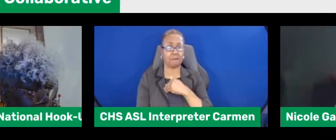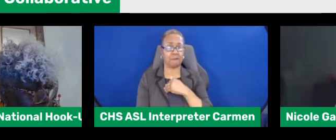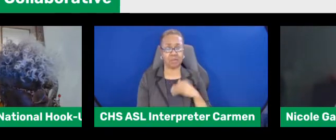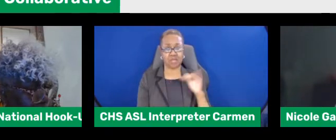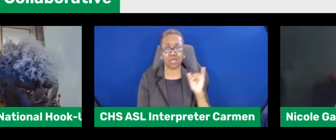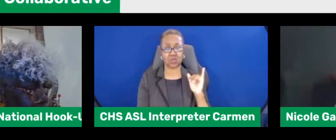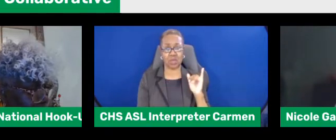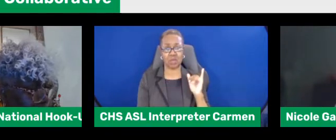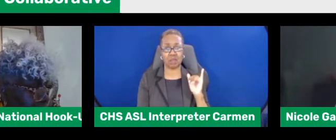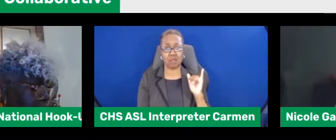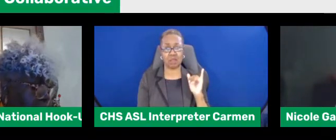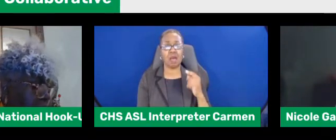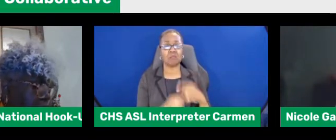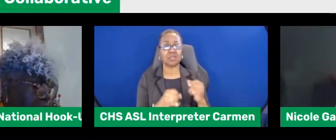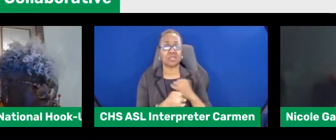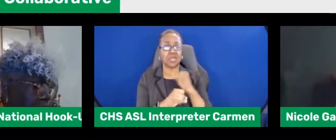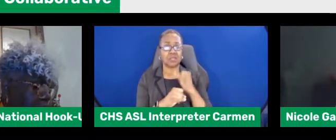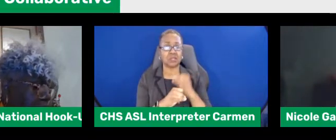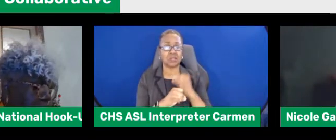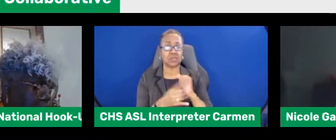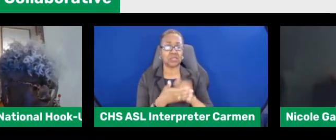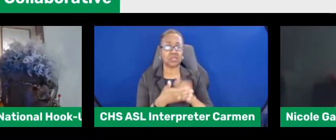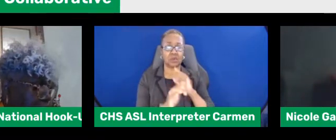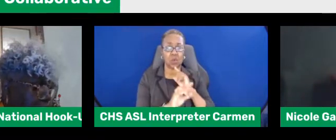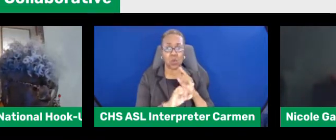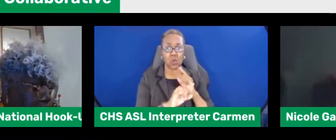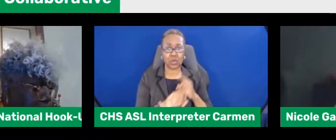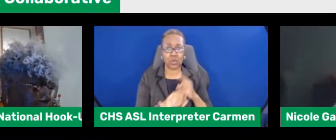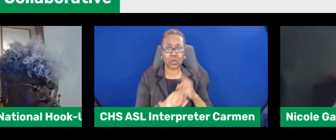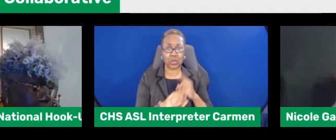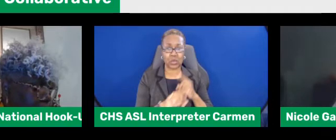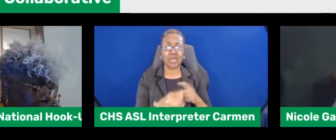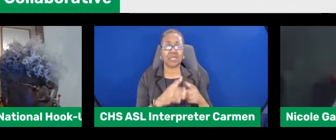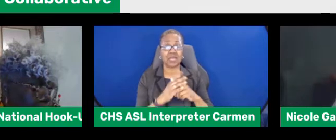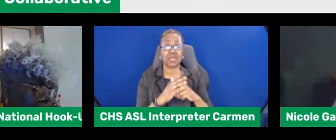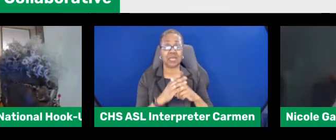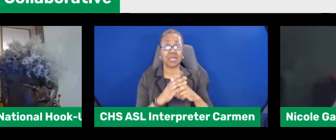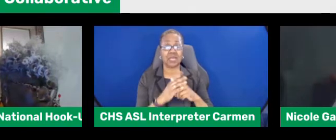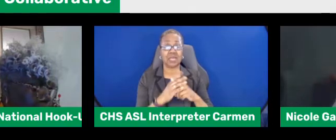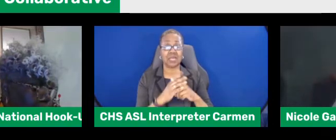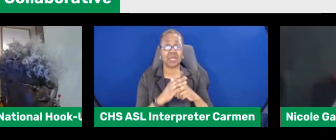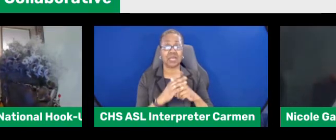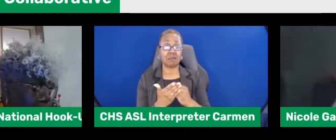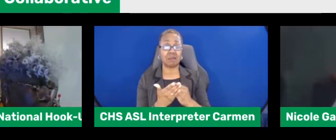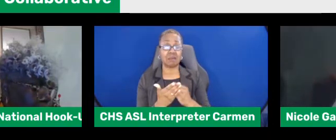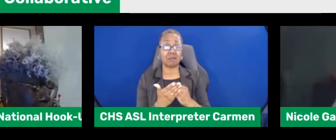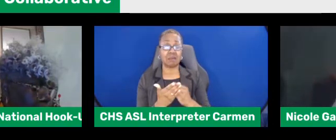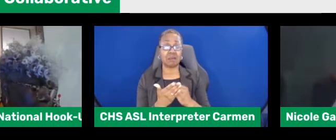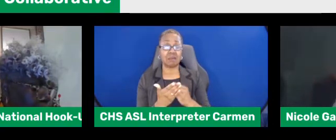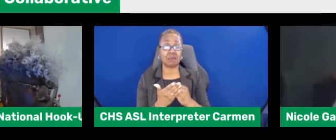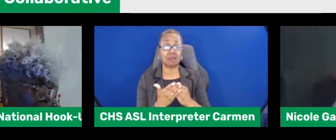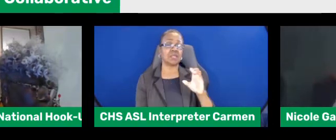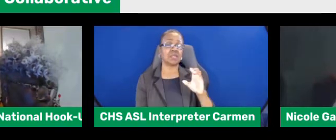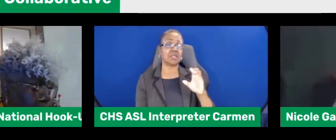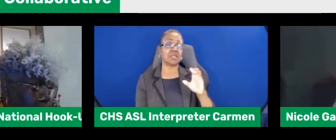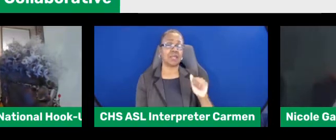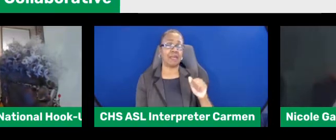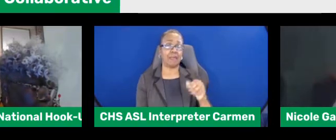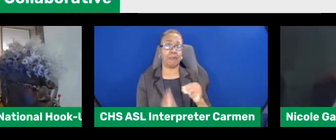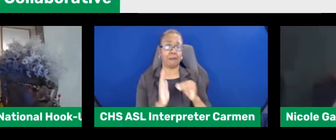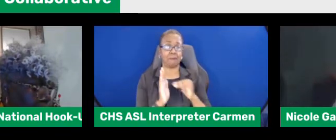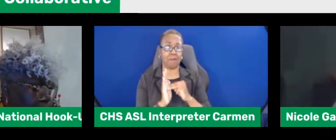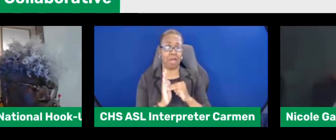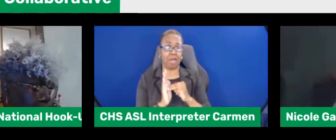our institutions ordering. Initial phase of this will come out as a CSA type model where we